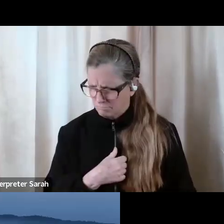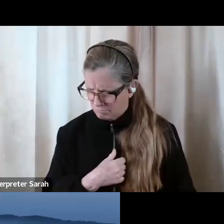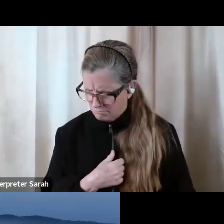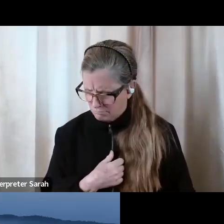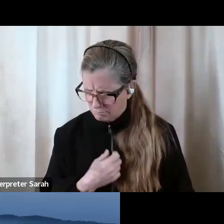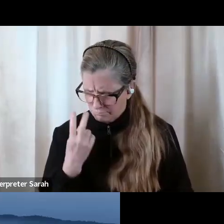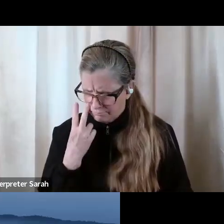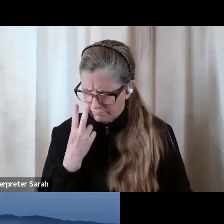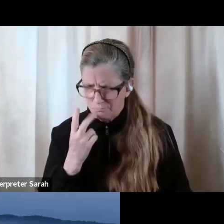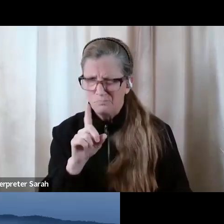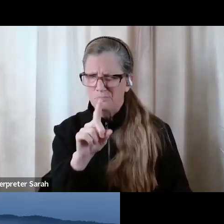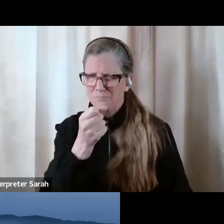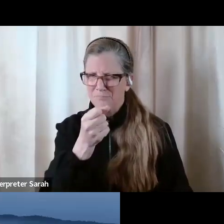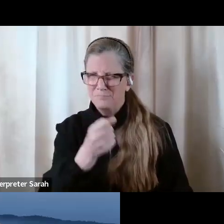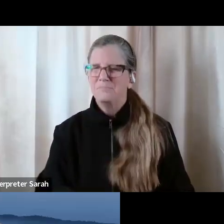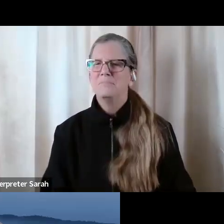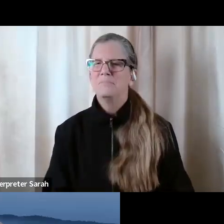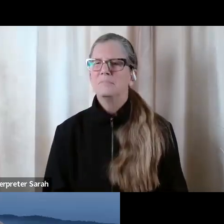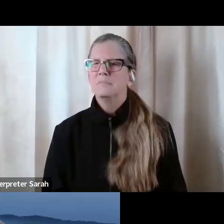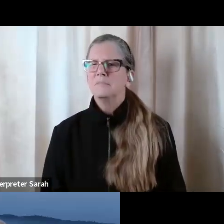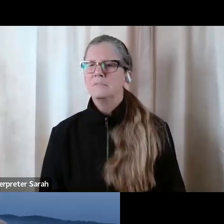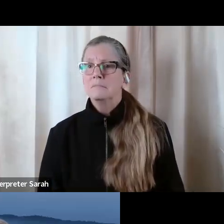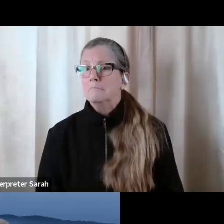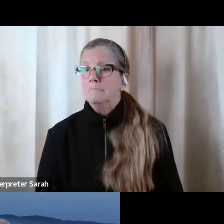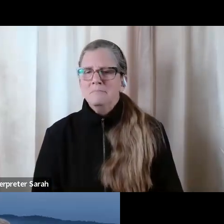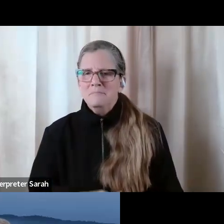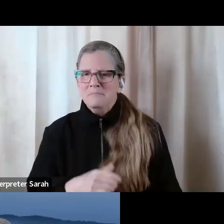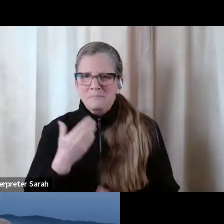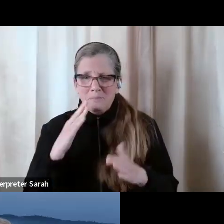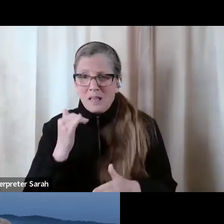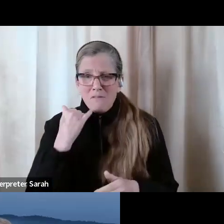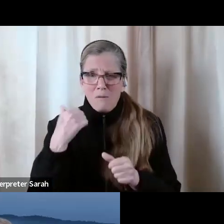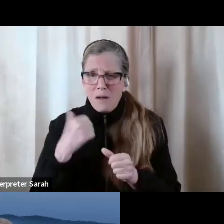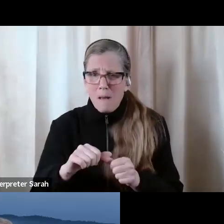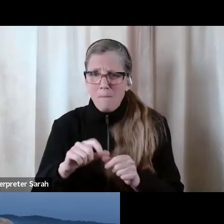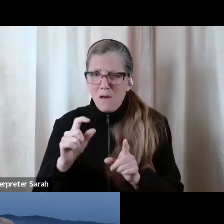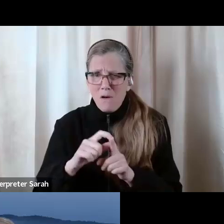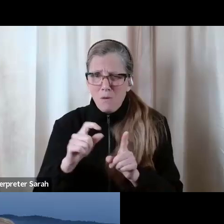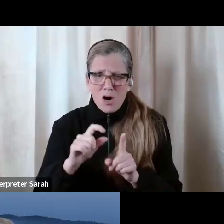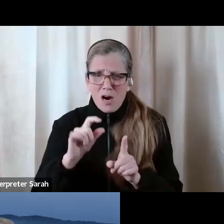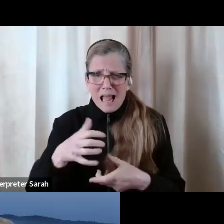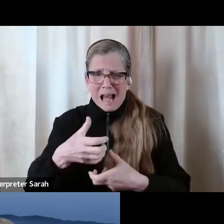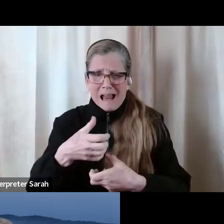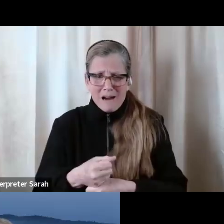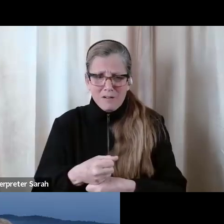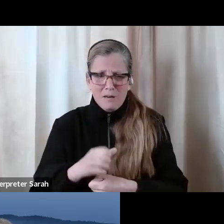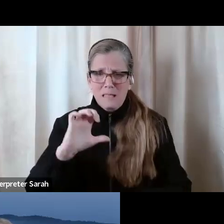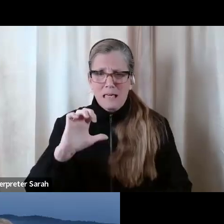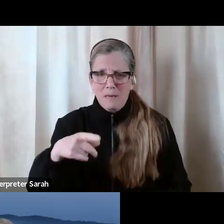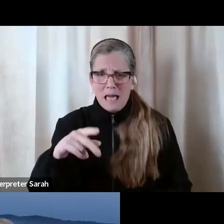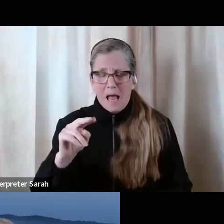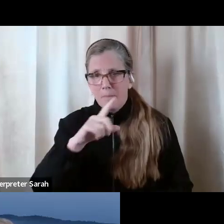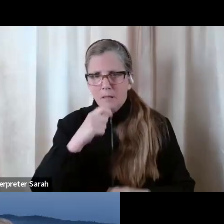let me see here. Hold on. I don't even know. I remember the acronym here. There's so many.